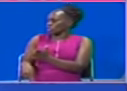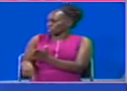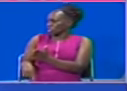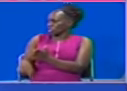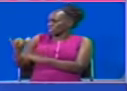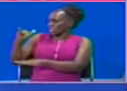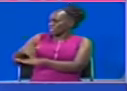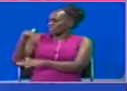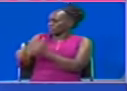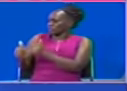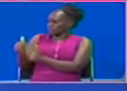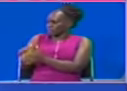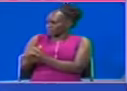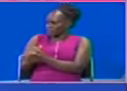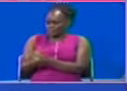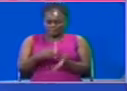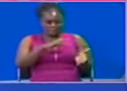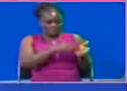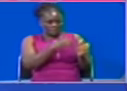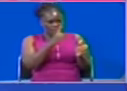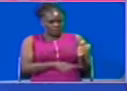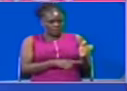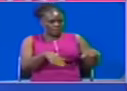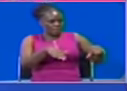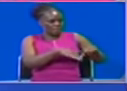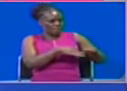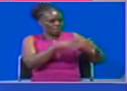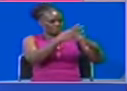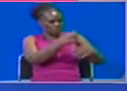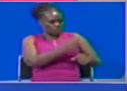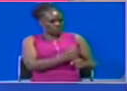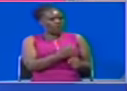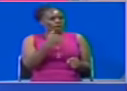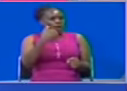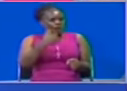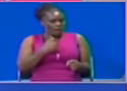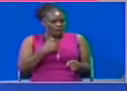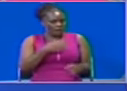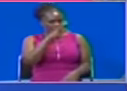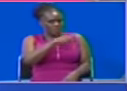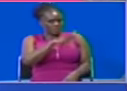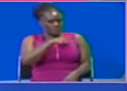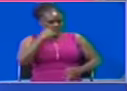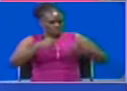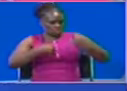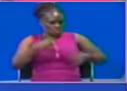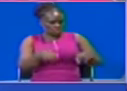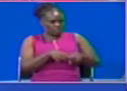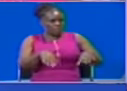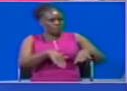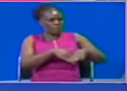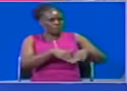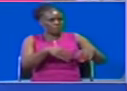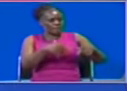if any? What it implies is that as members of our association, there are certain privileges that we'll enjoy as members. Right.